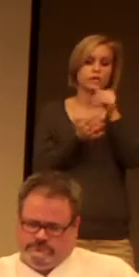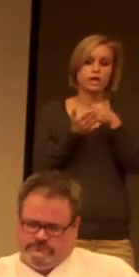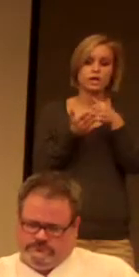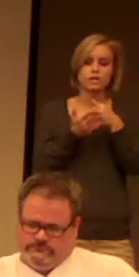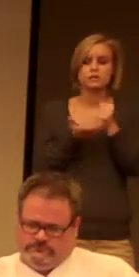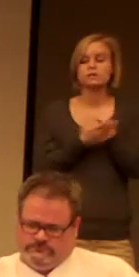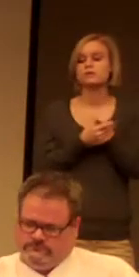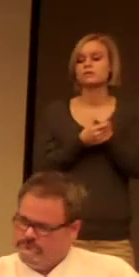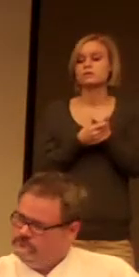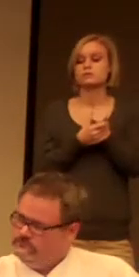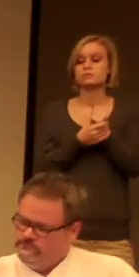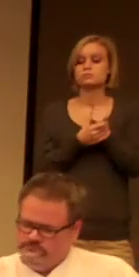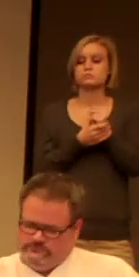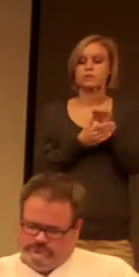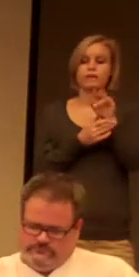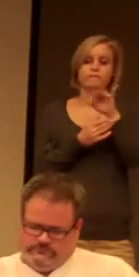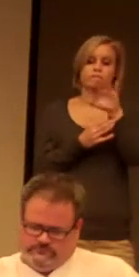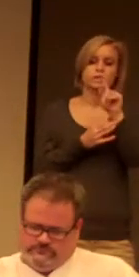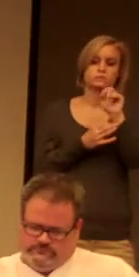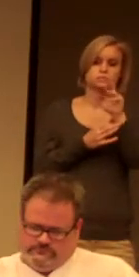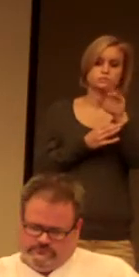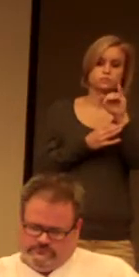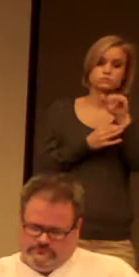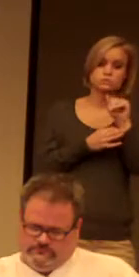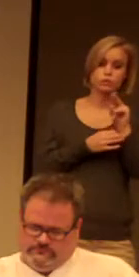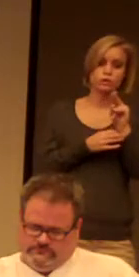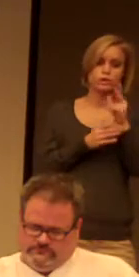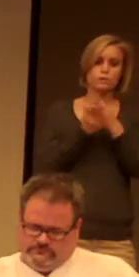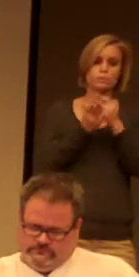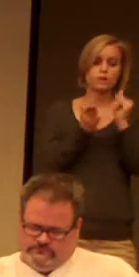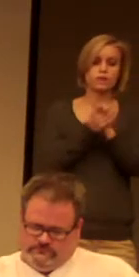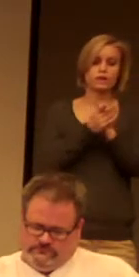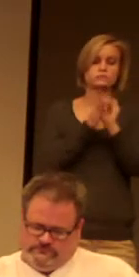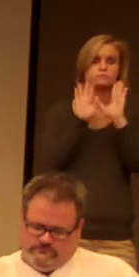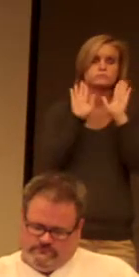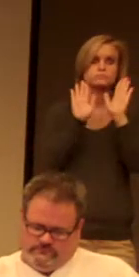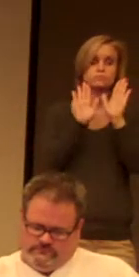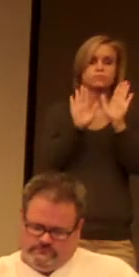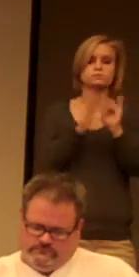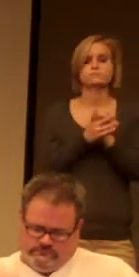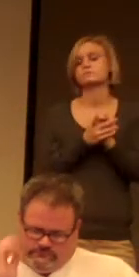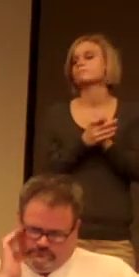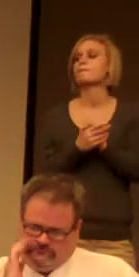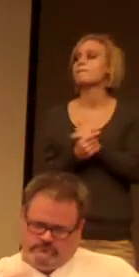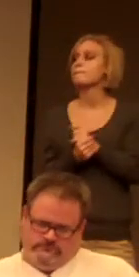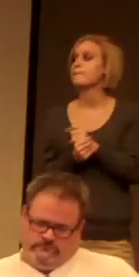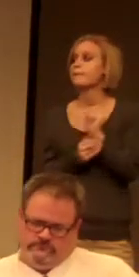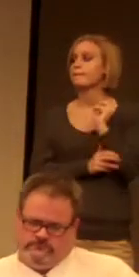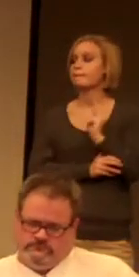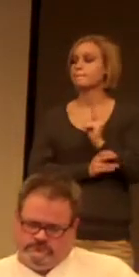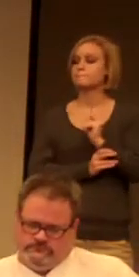the Victorian part of that is just gorgeous. And we've shown you some of those. Okay.